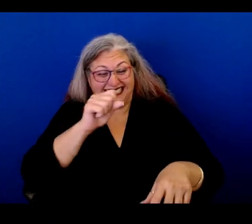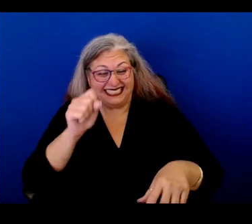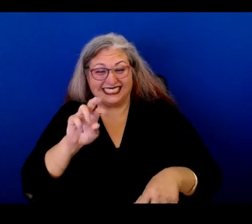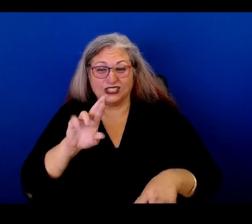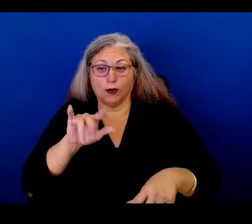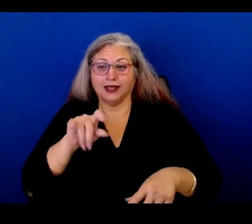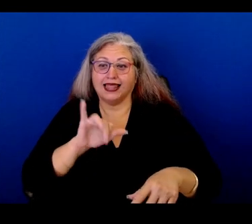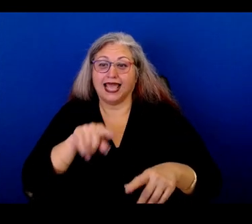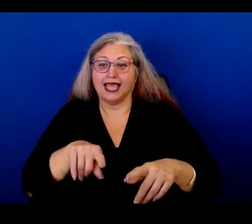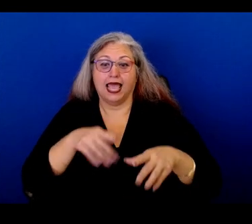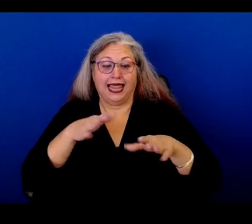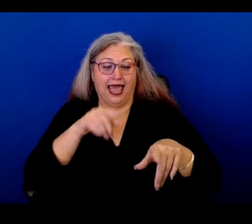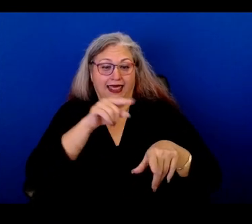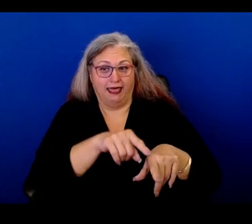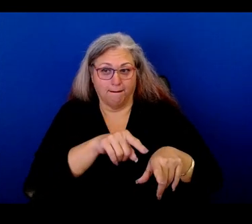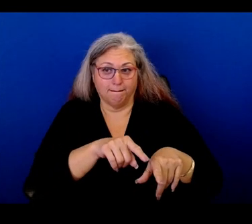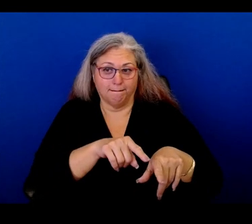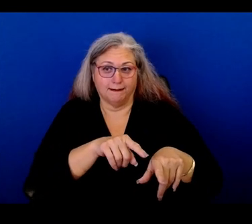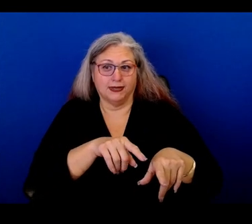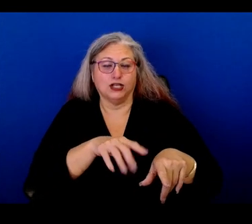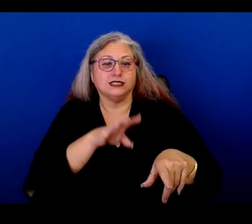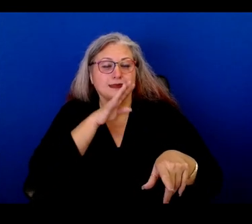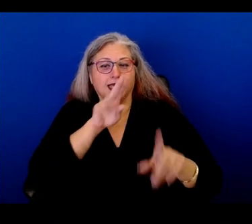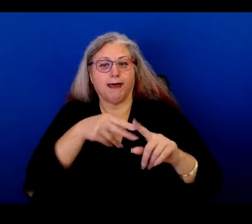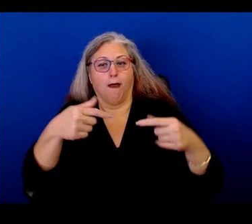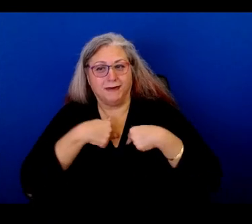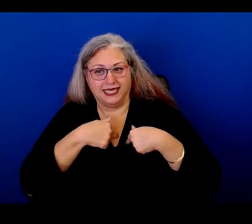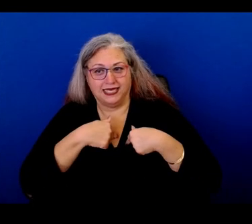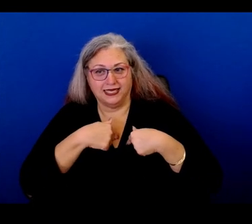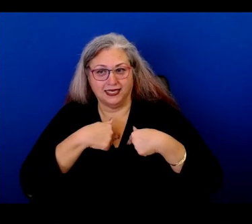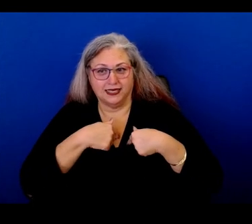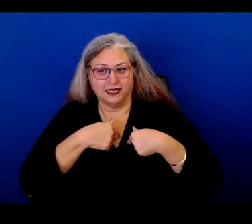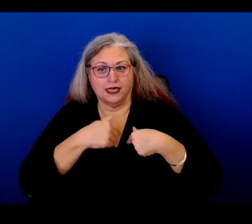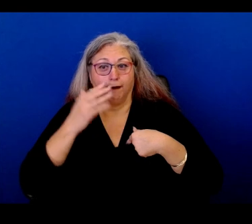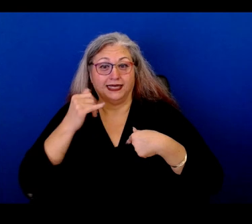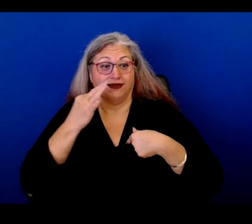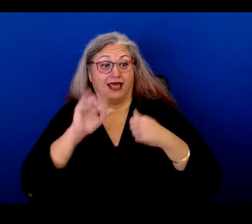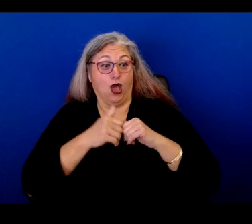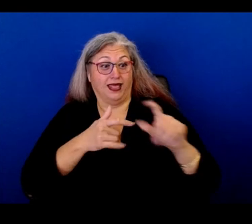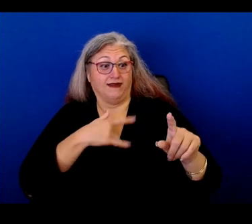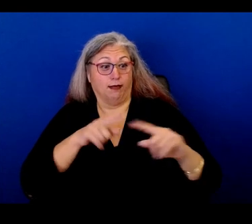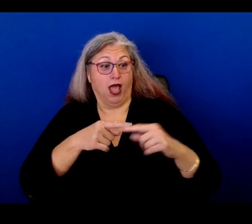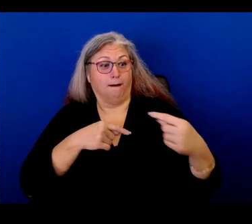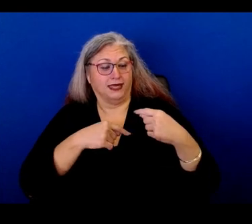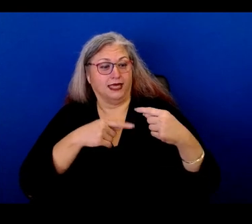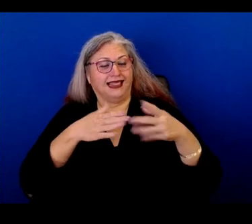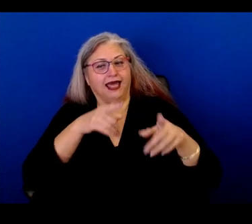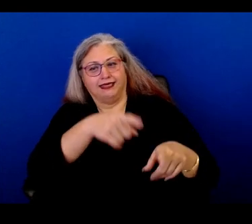Let them speak of me in that, because if that's how they feel about me, let them speak for me of that in that